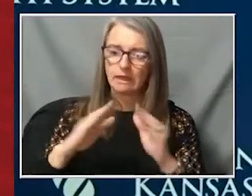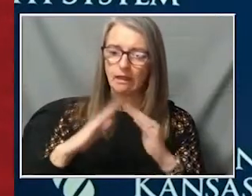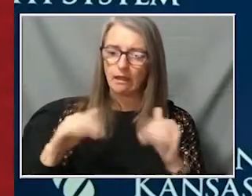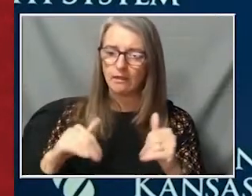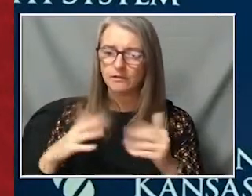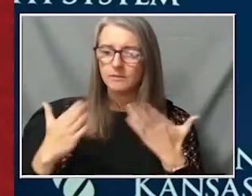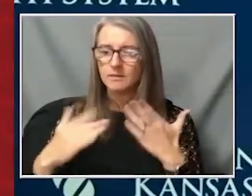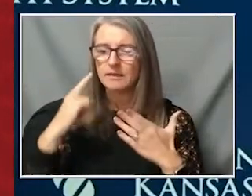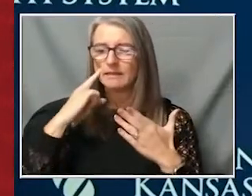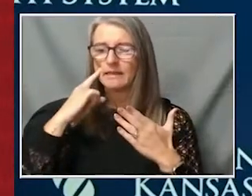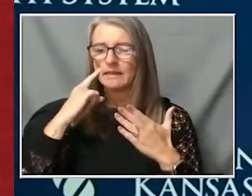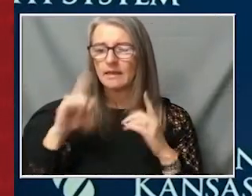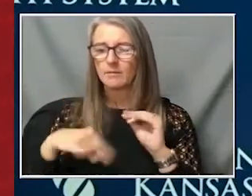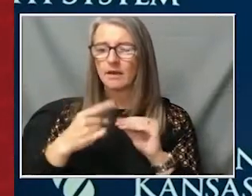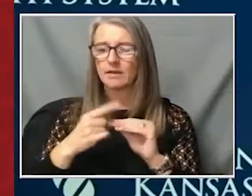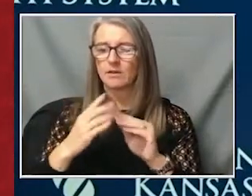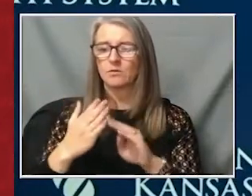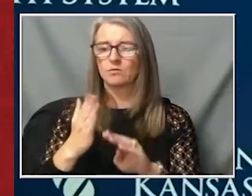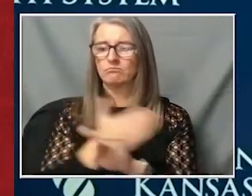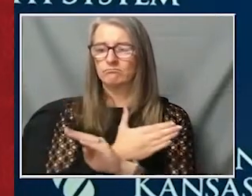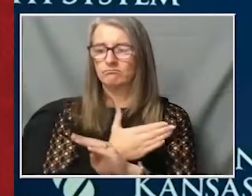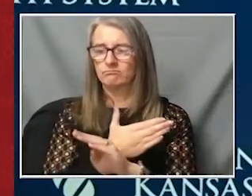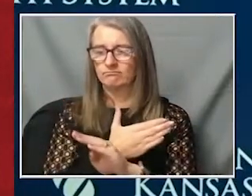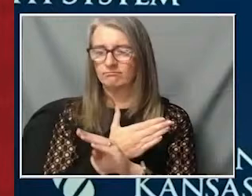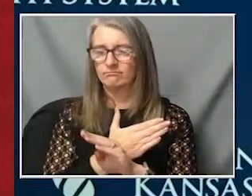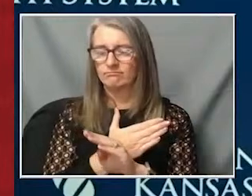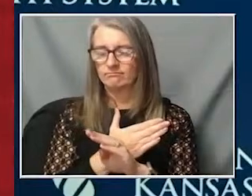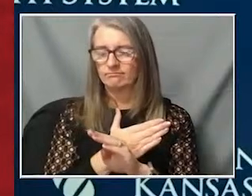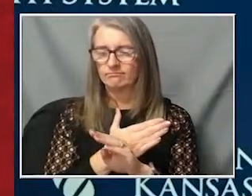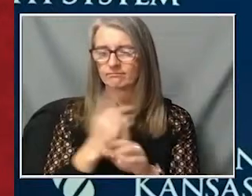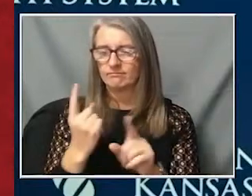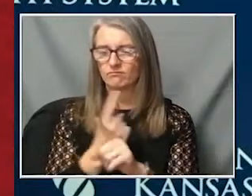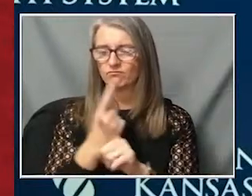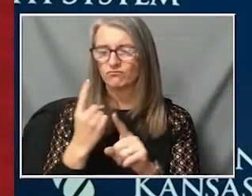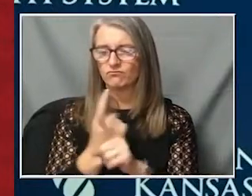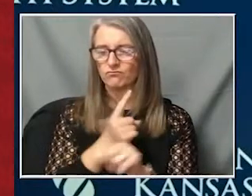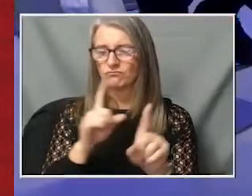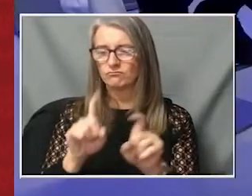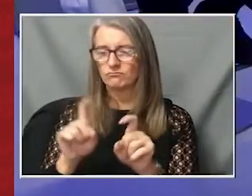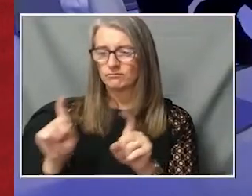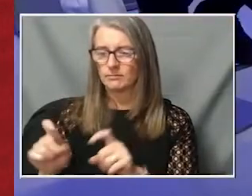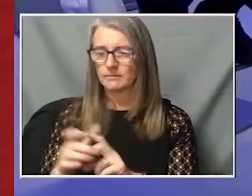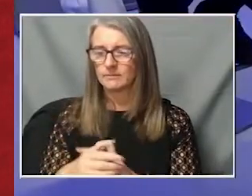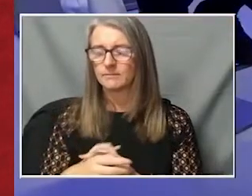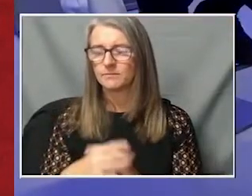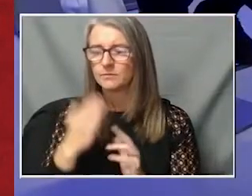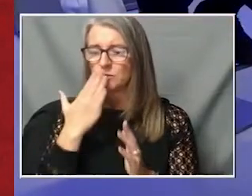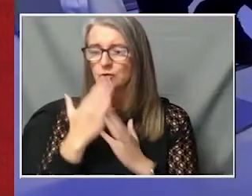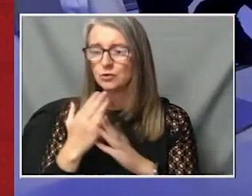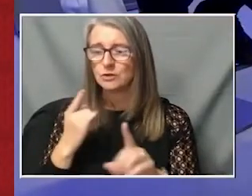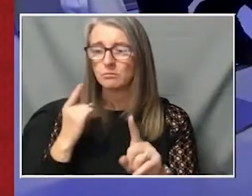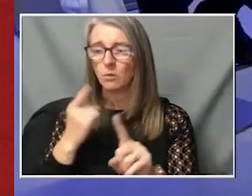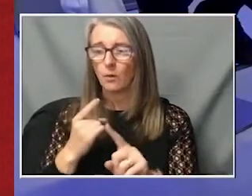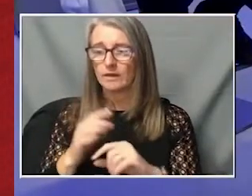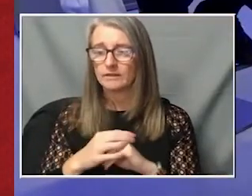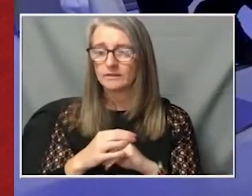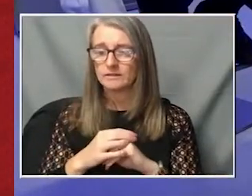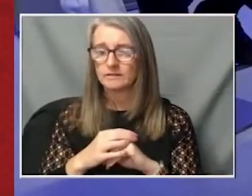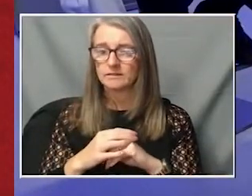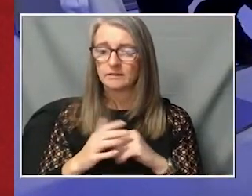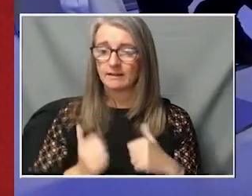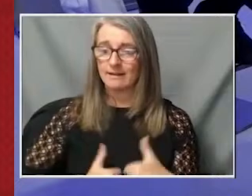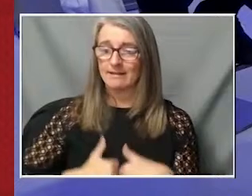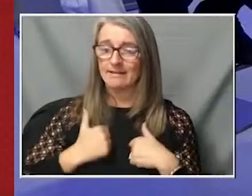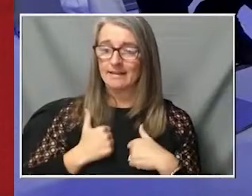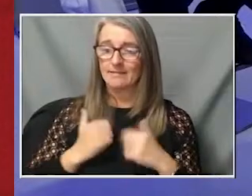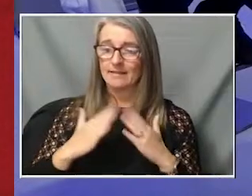to think about this at other periods of time and regularly kind of do some checkup on that. Well, you just made a really good point. Don't, after you've lived in a house for 20